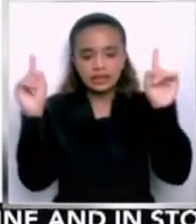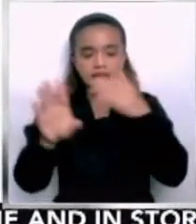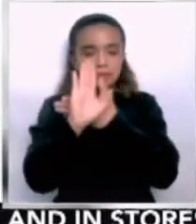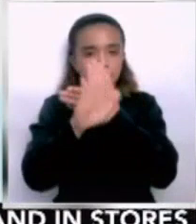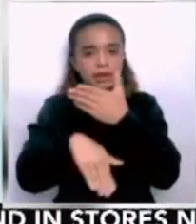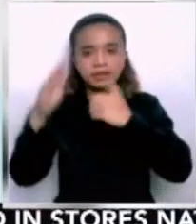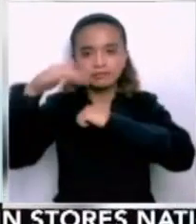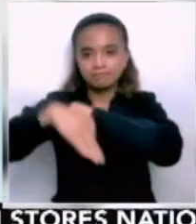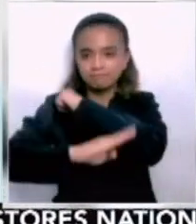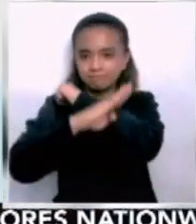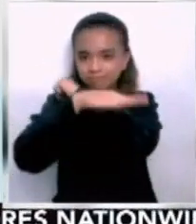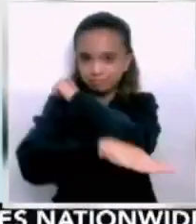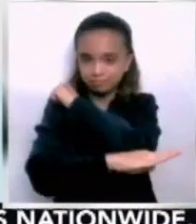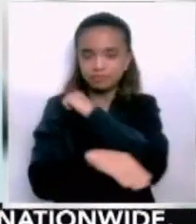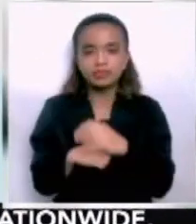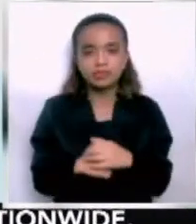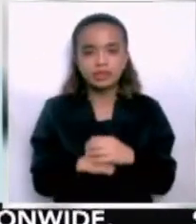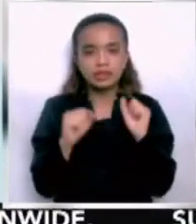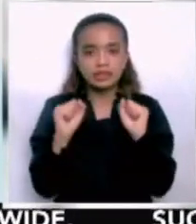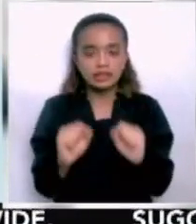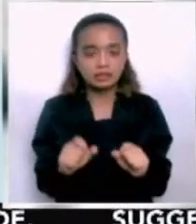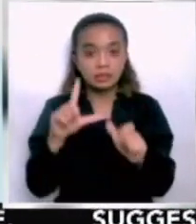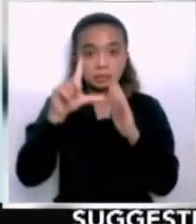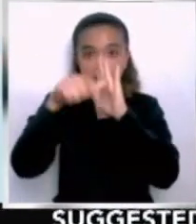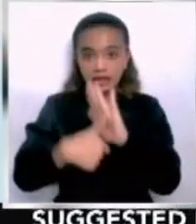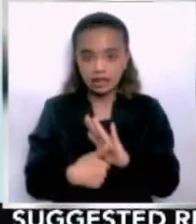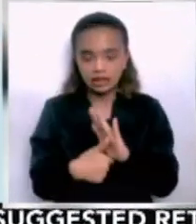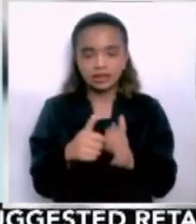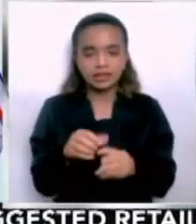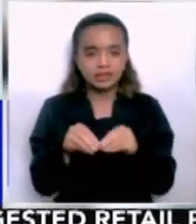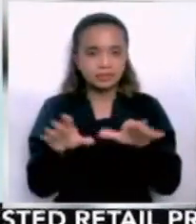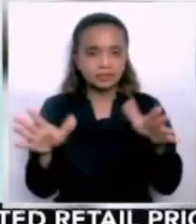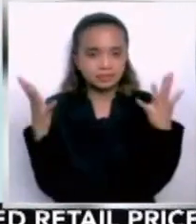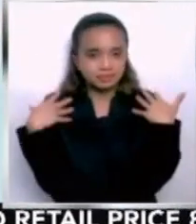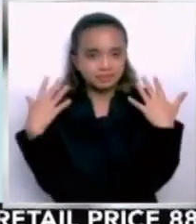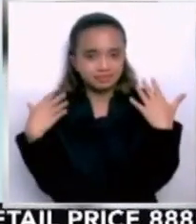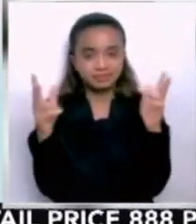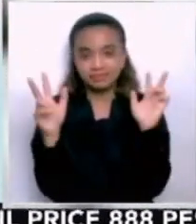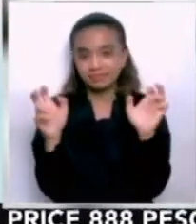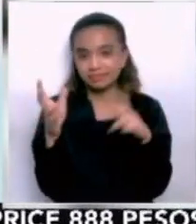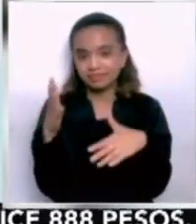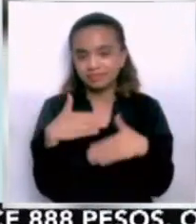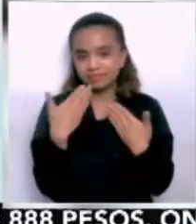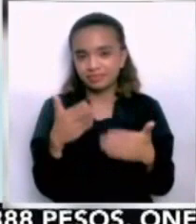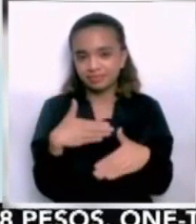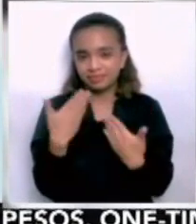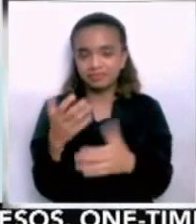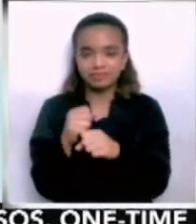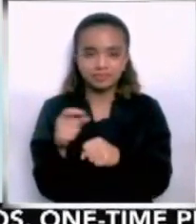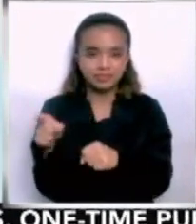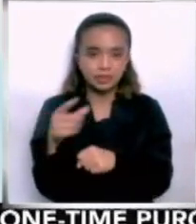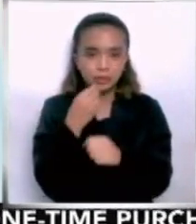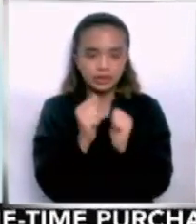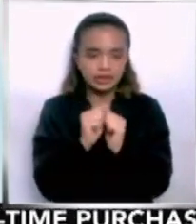heat, magpapakilig naman mamaya si Andrea sa Happy to Get Her kasama si John Lloyd Cruz.